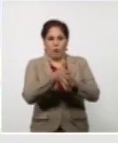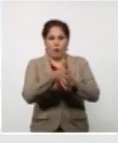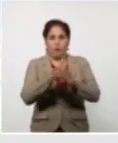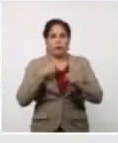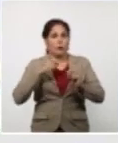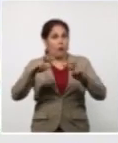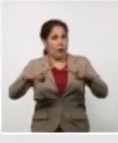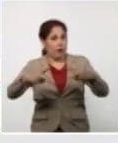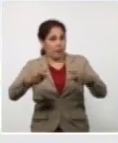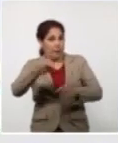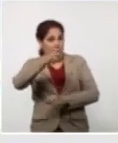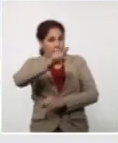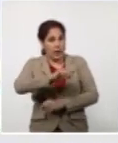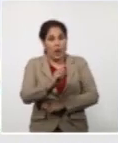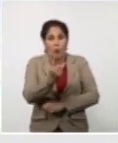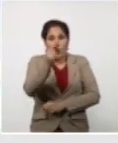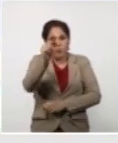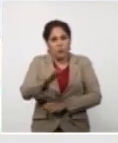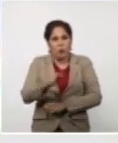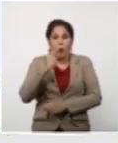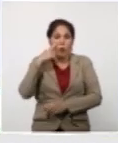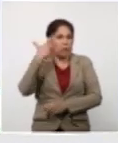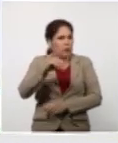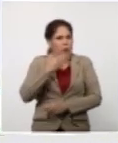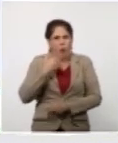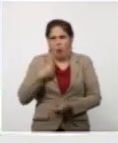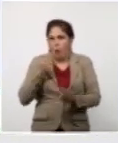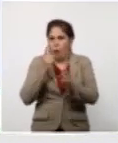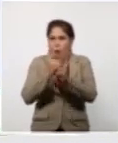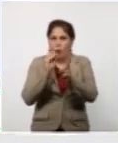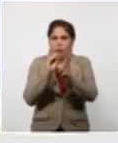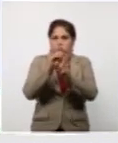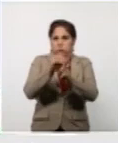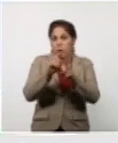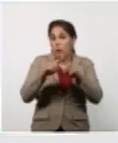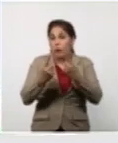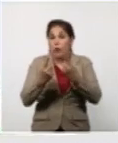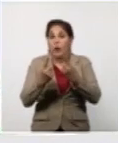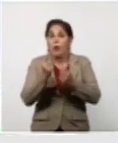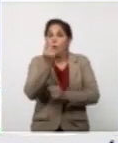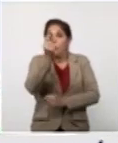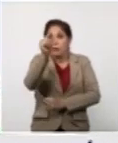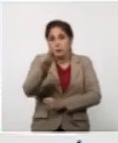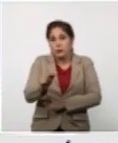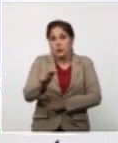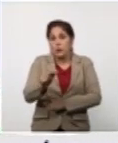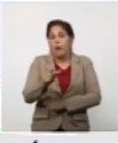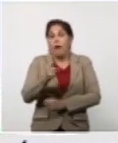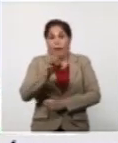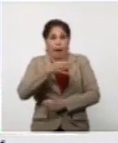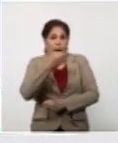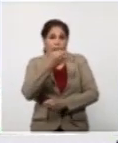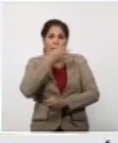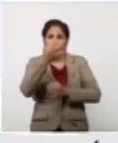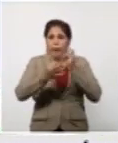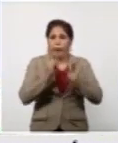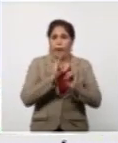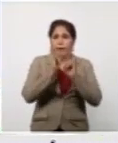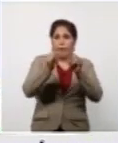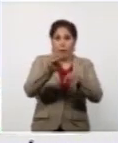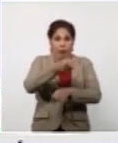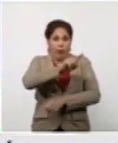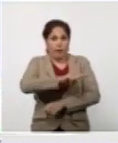and has not been established, and there is a correction to be made because of the cases we were reporting until yesterday that remained without